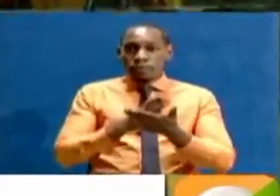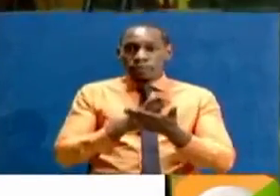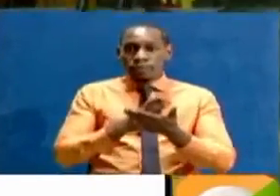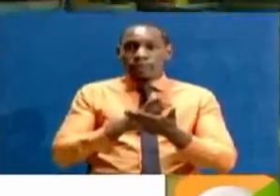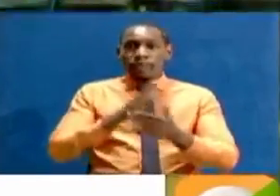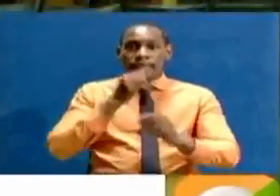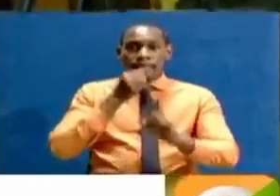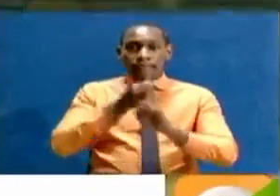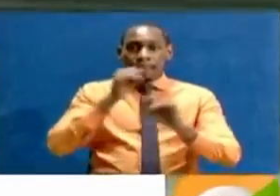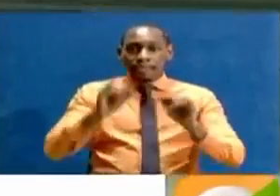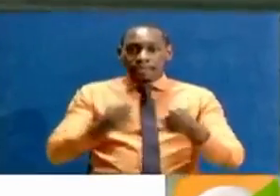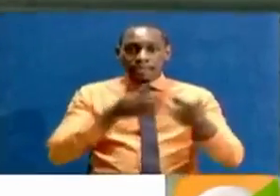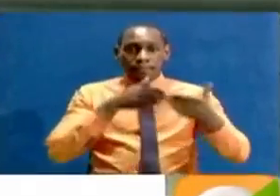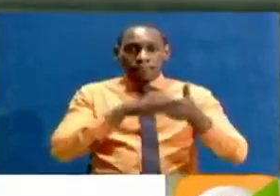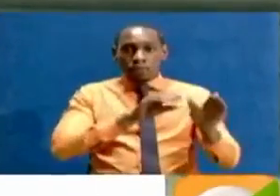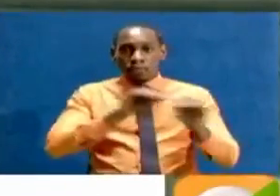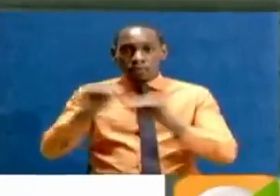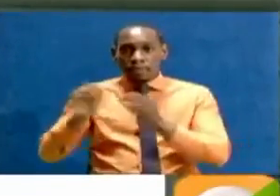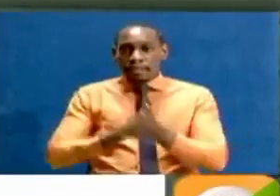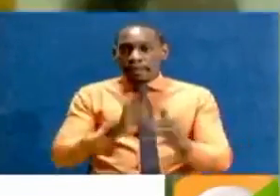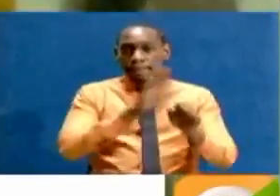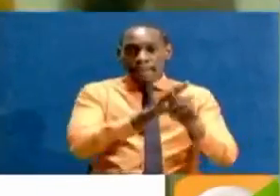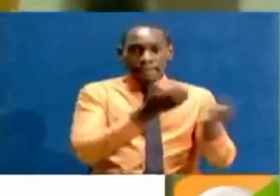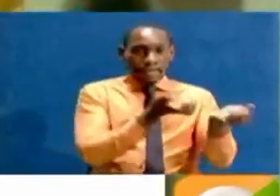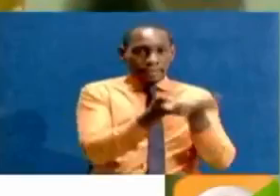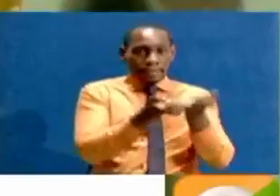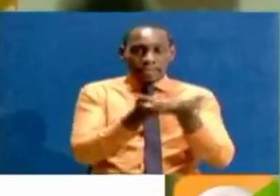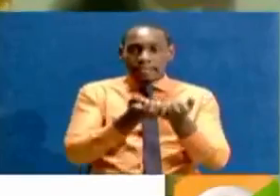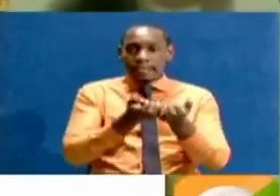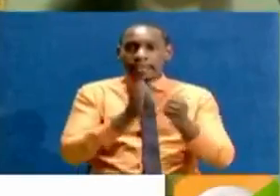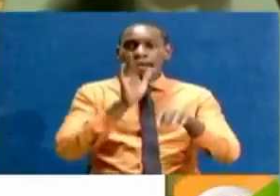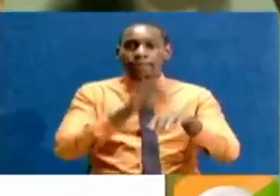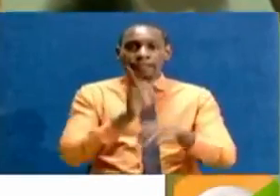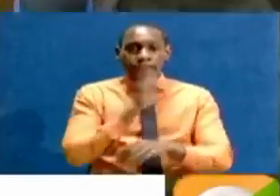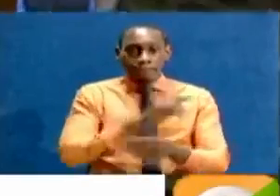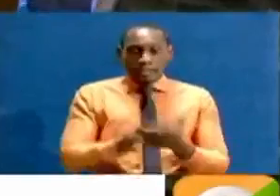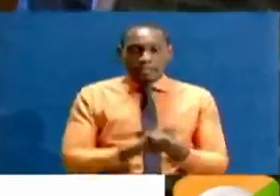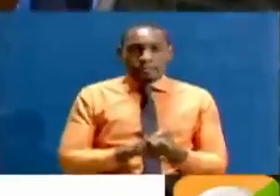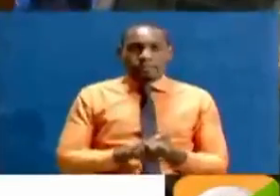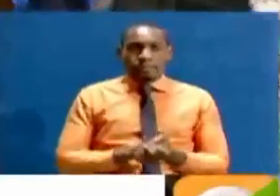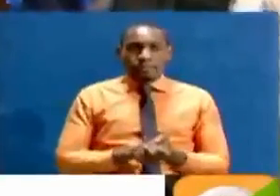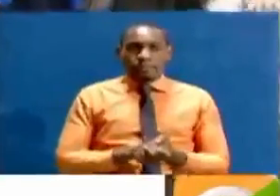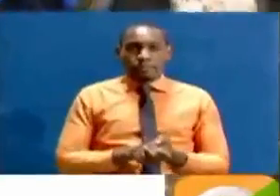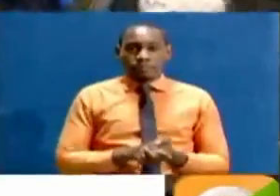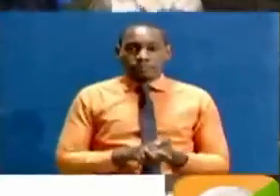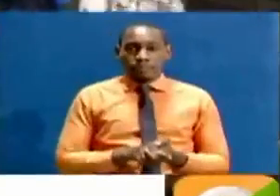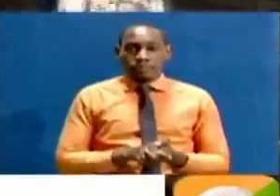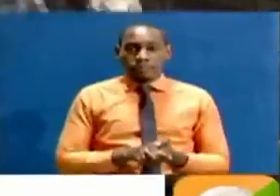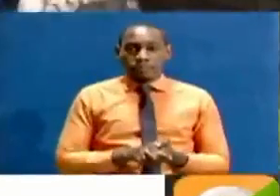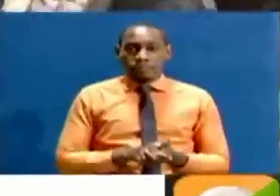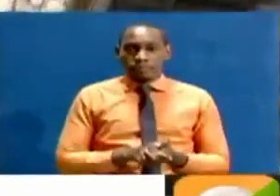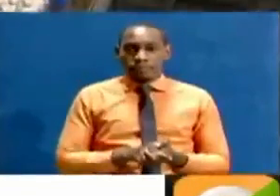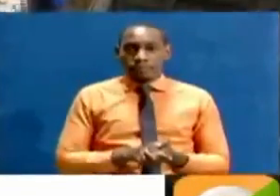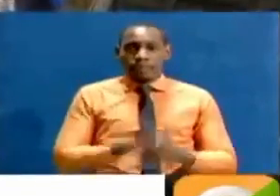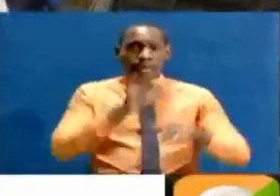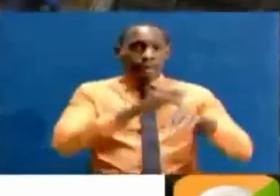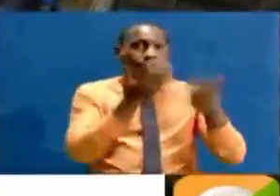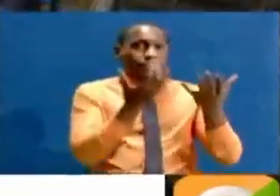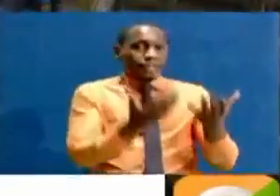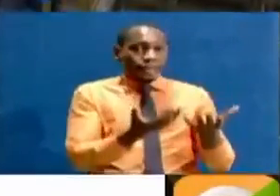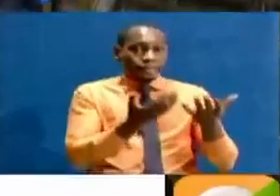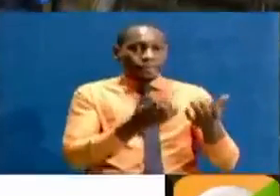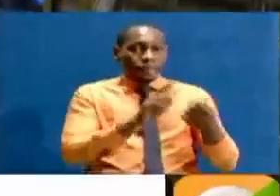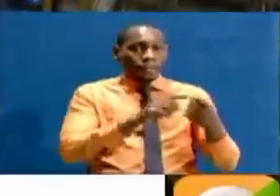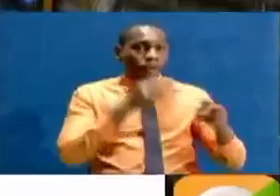effects of the new lockdown measures. Most businesses bearing the brunt of the order. The most affected